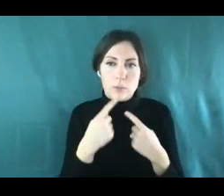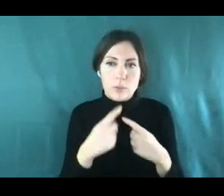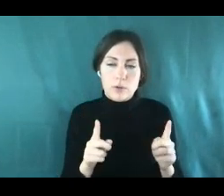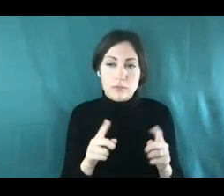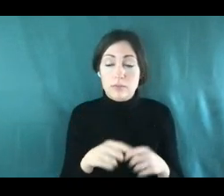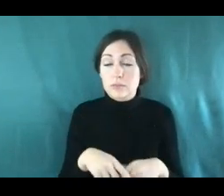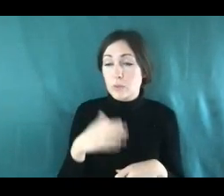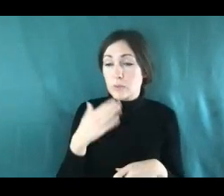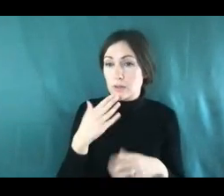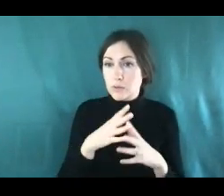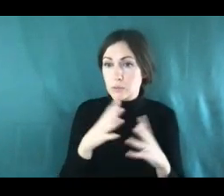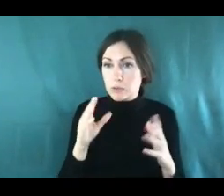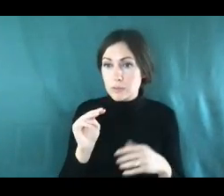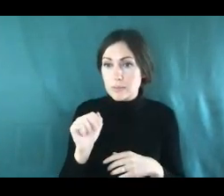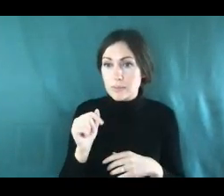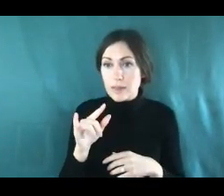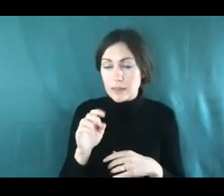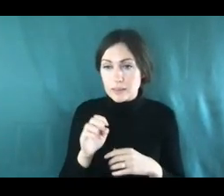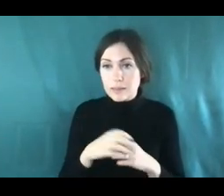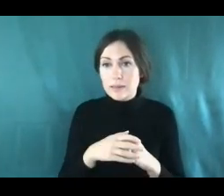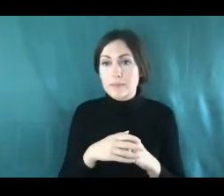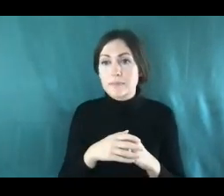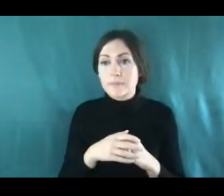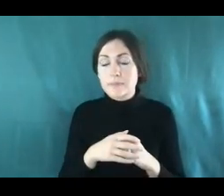Thank you so much, Maggie Salas Crespo.